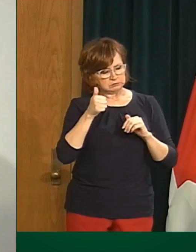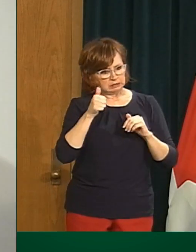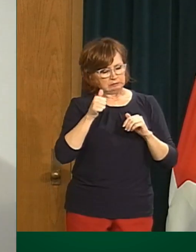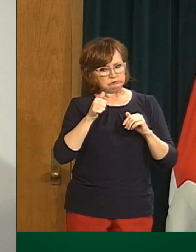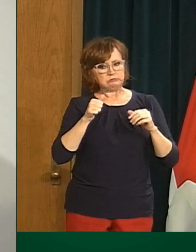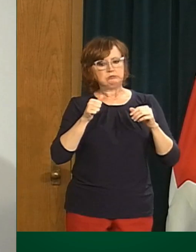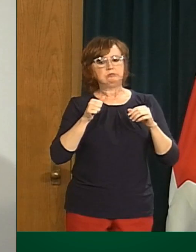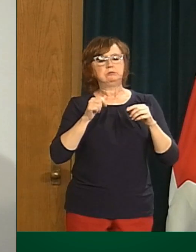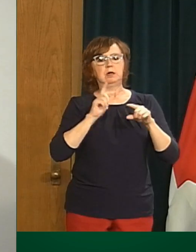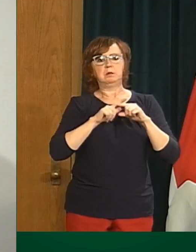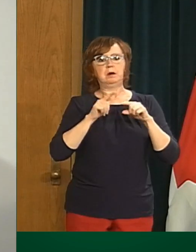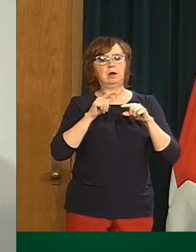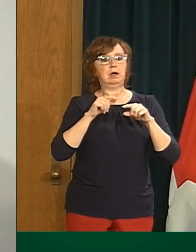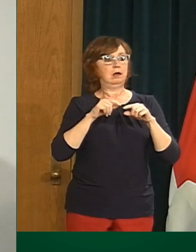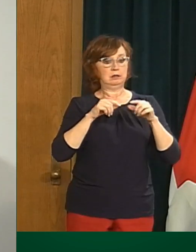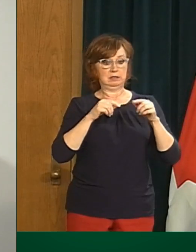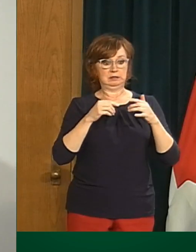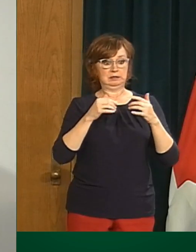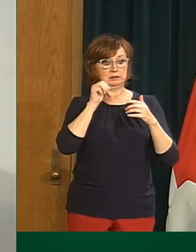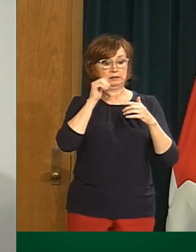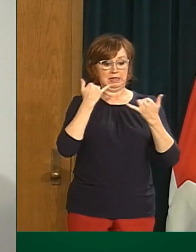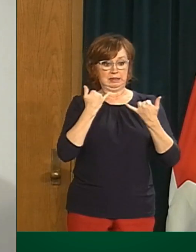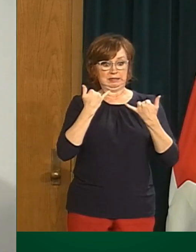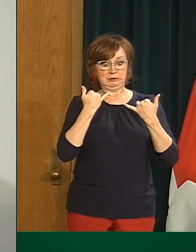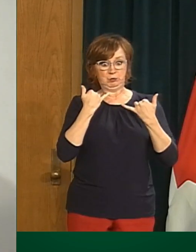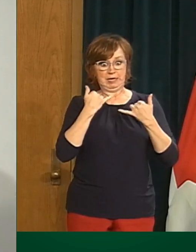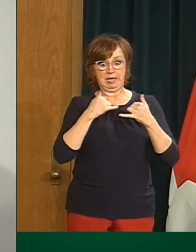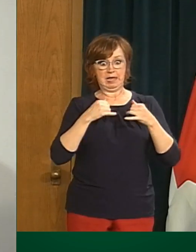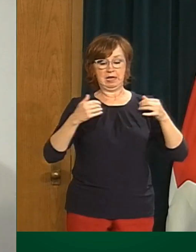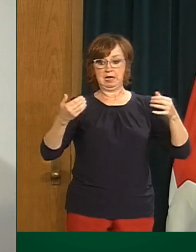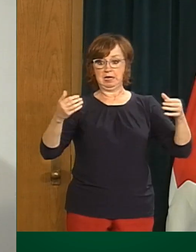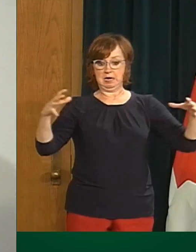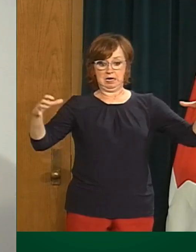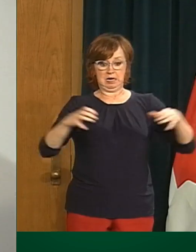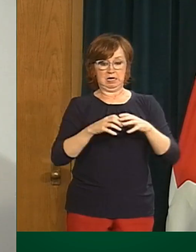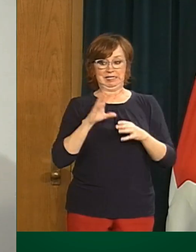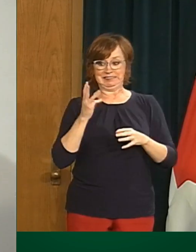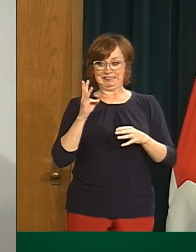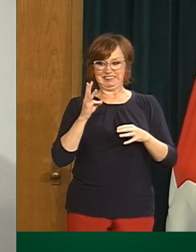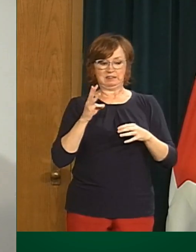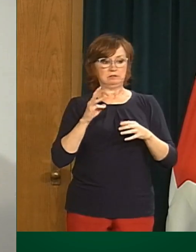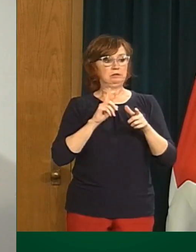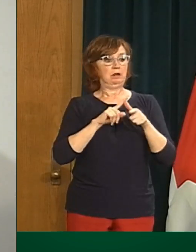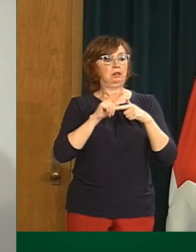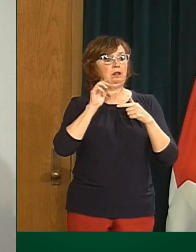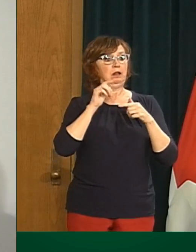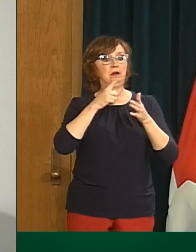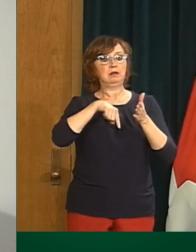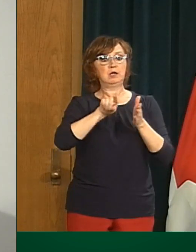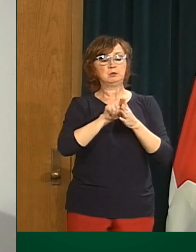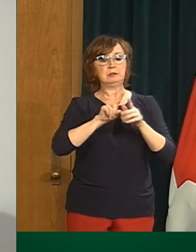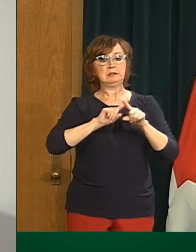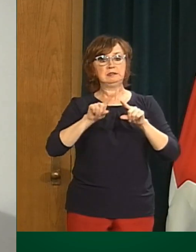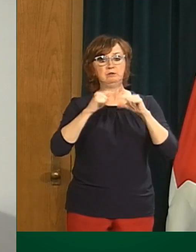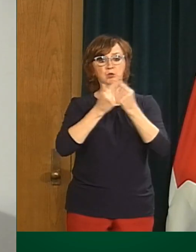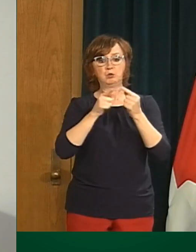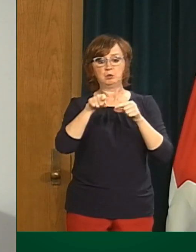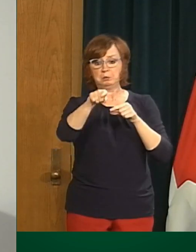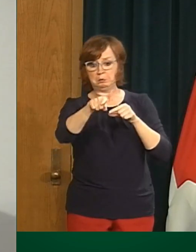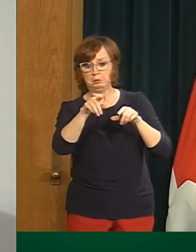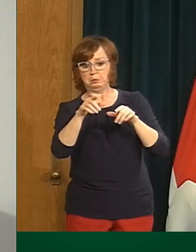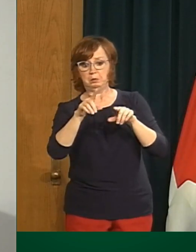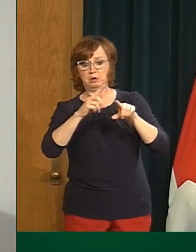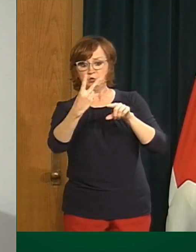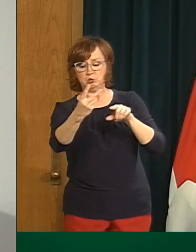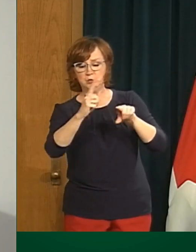or physical distancing when you're meeting as much as practical, even in those settings. And that's really important to understand, because if you meet